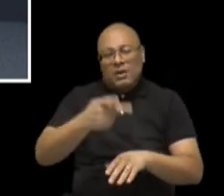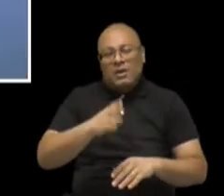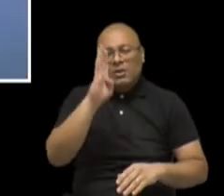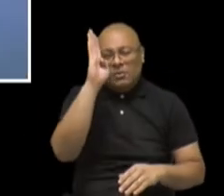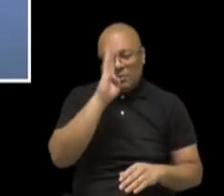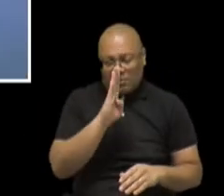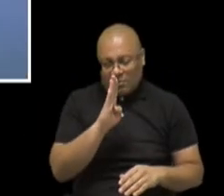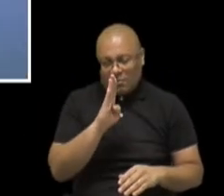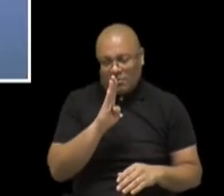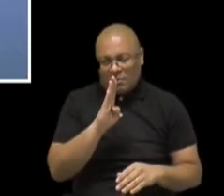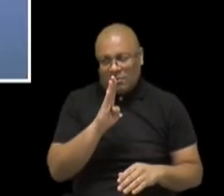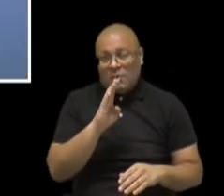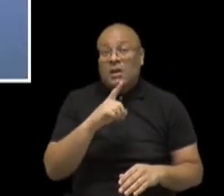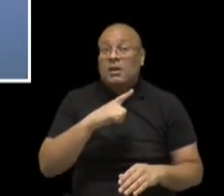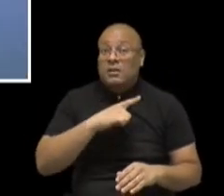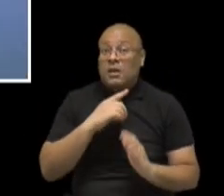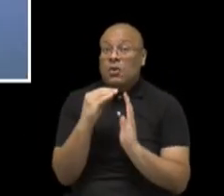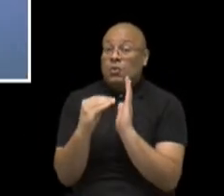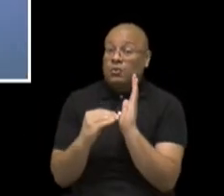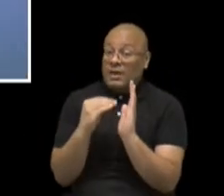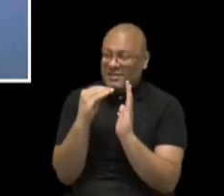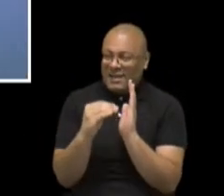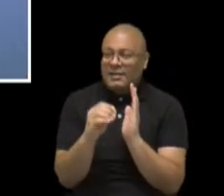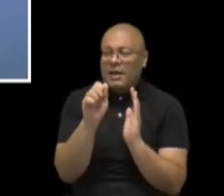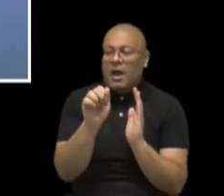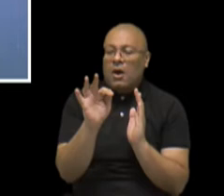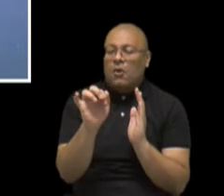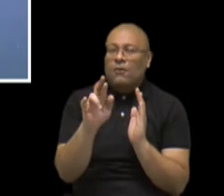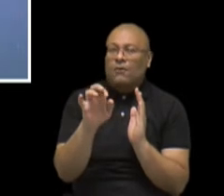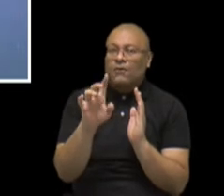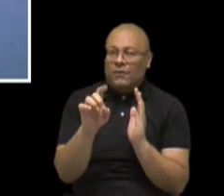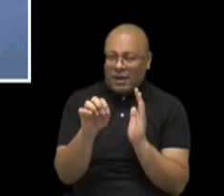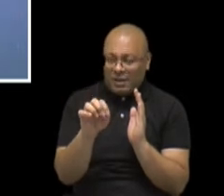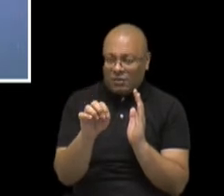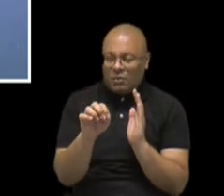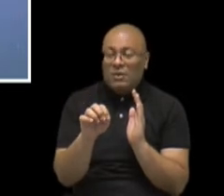Arobio is one of the mm-hmm. designers in A Way to Mars.